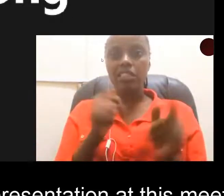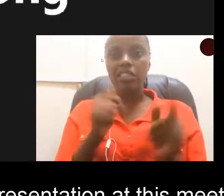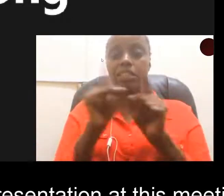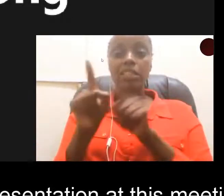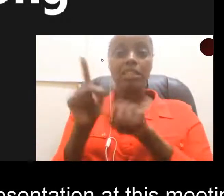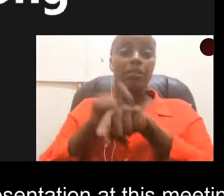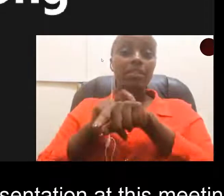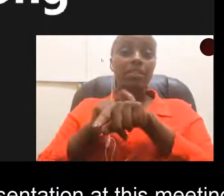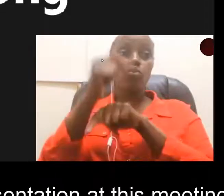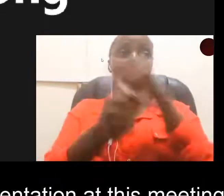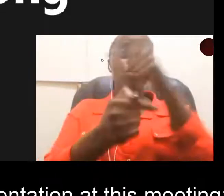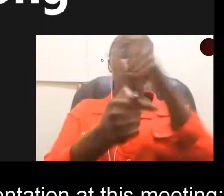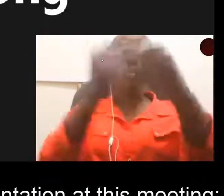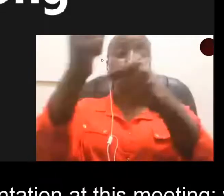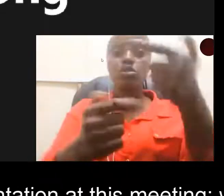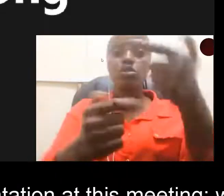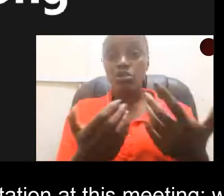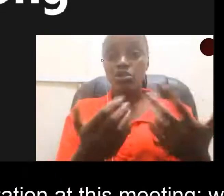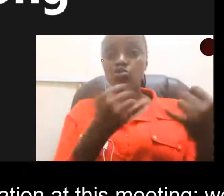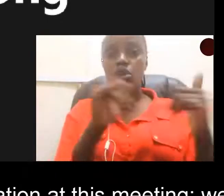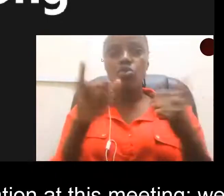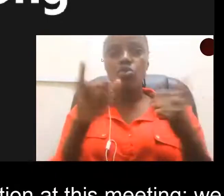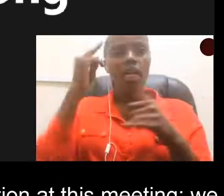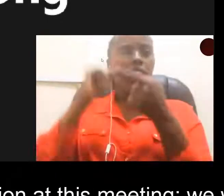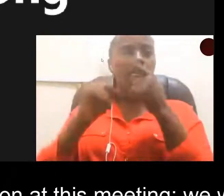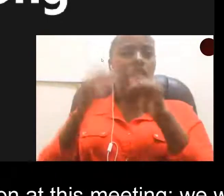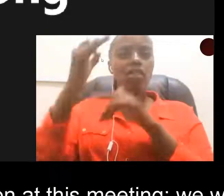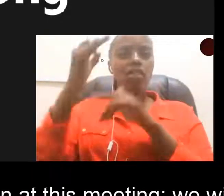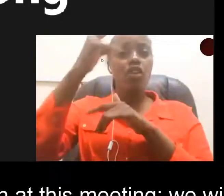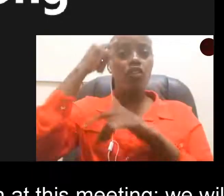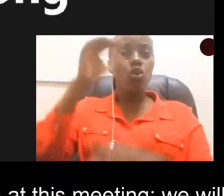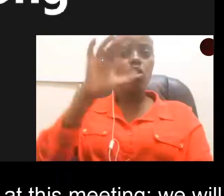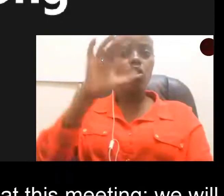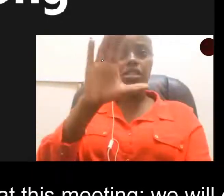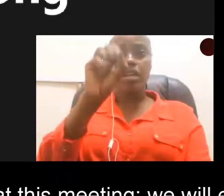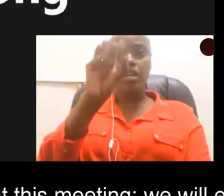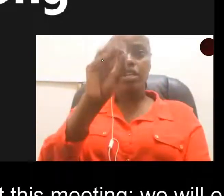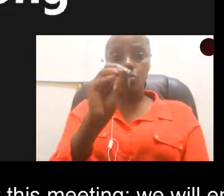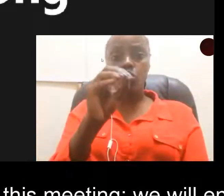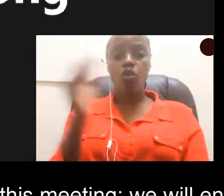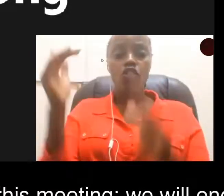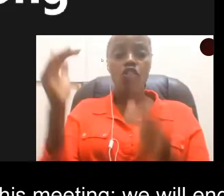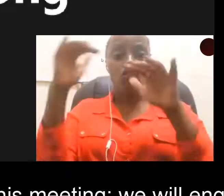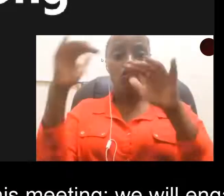we think about the future of the CSO Forum.